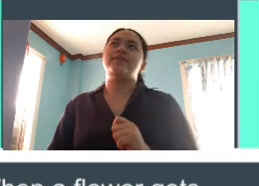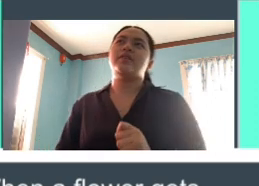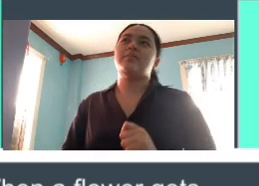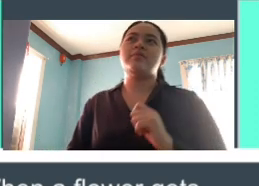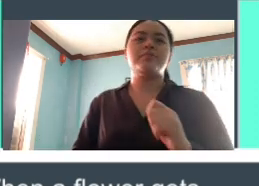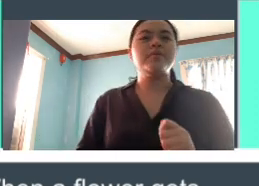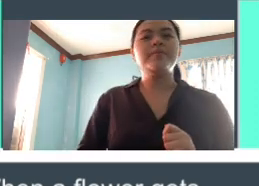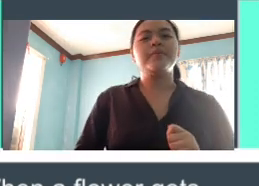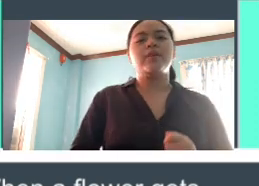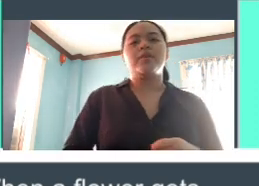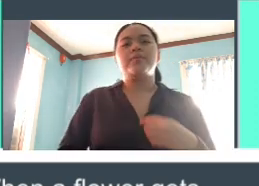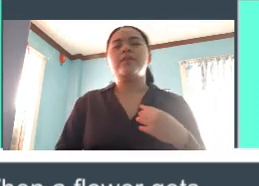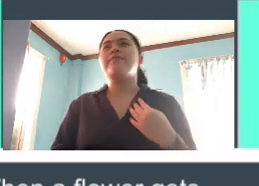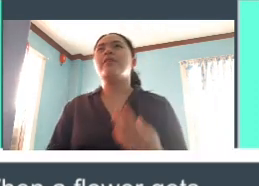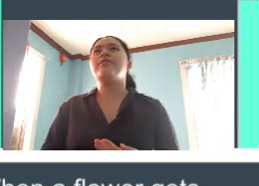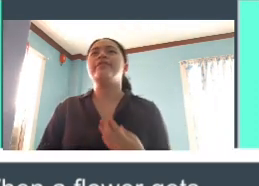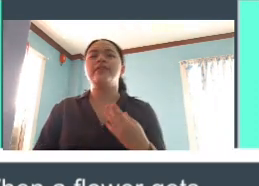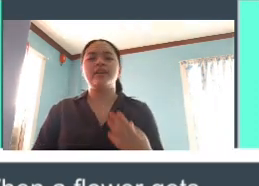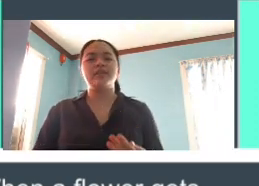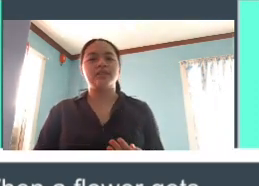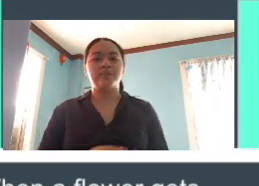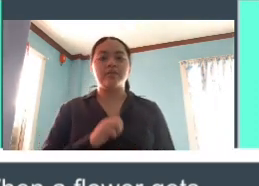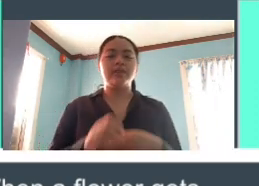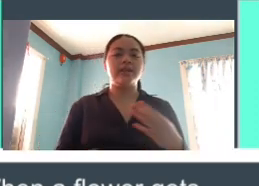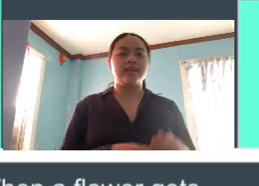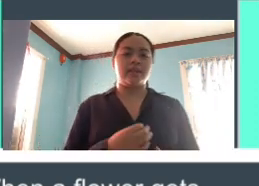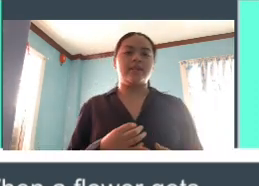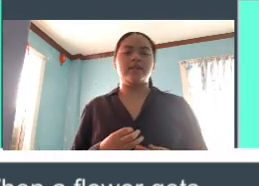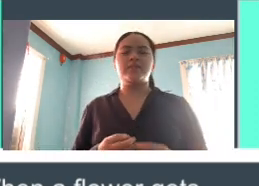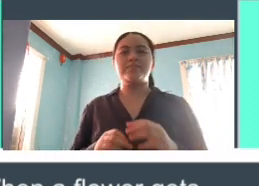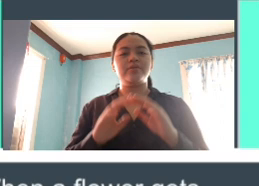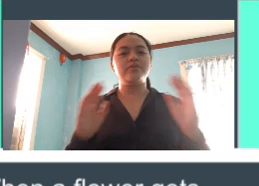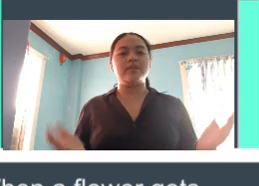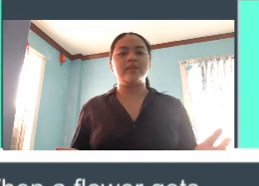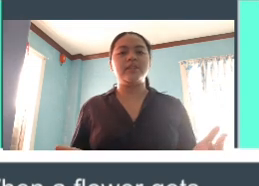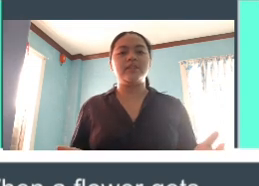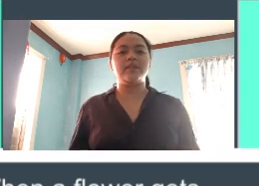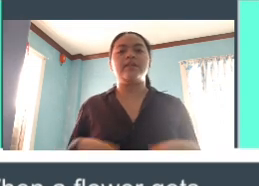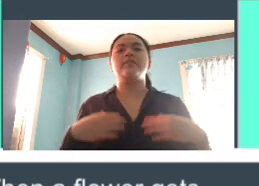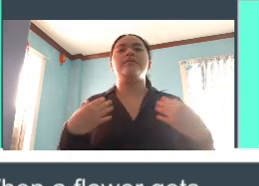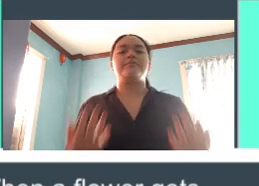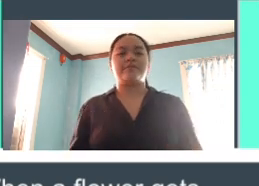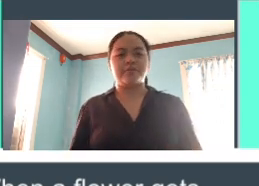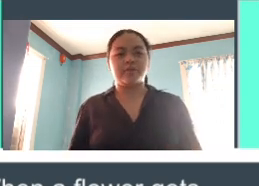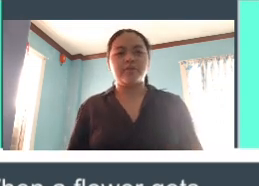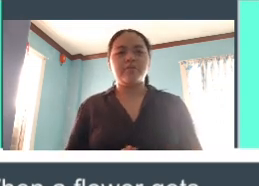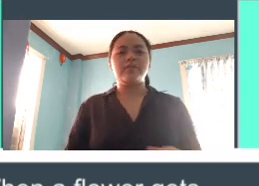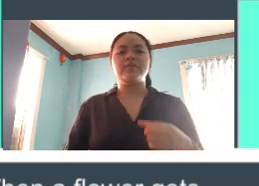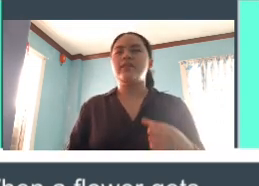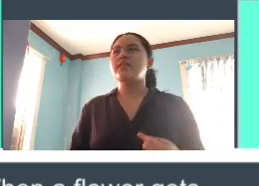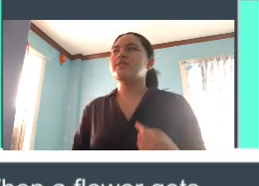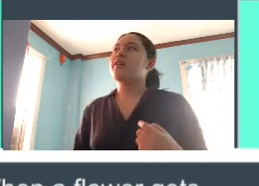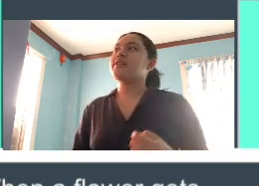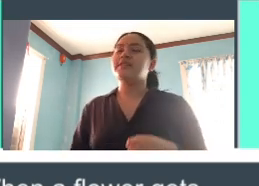the angiosperm? When a flower gets pollinated, it produces the fruit,